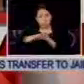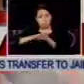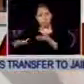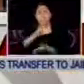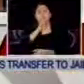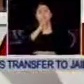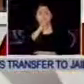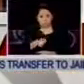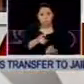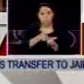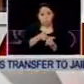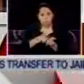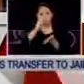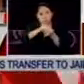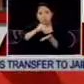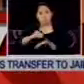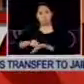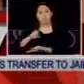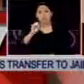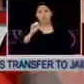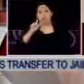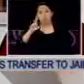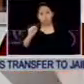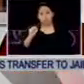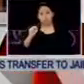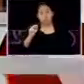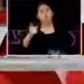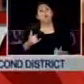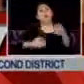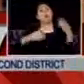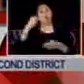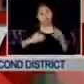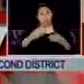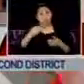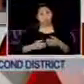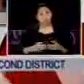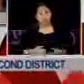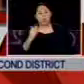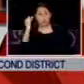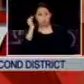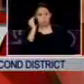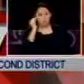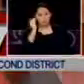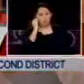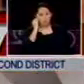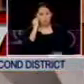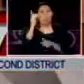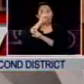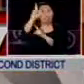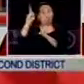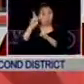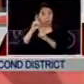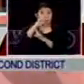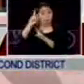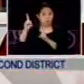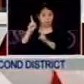SALN. The court takes due notice of the fact that the date of the SALNs of the Chief Justice are all dated as of